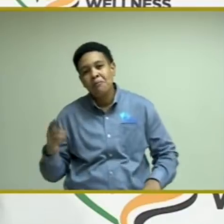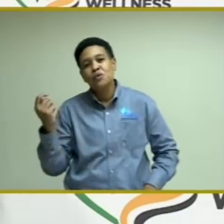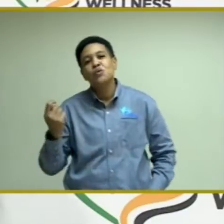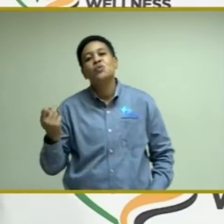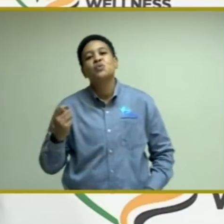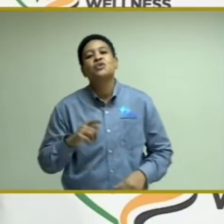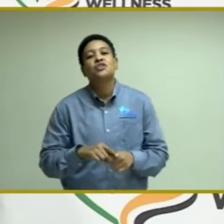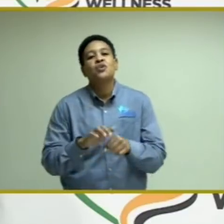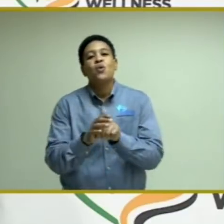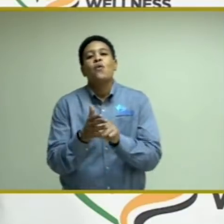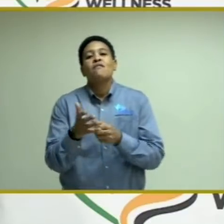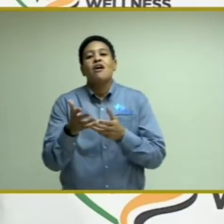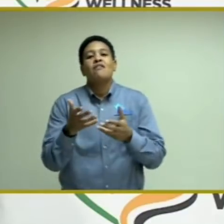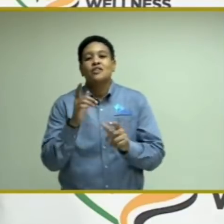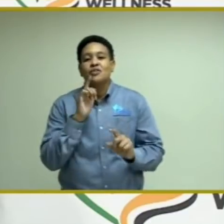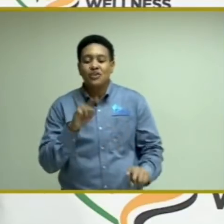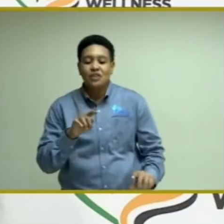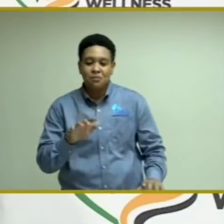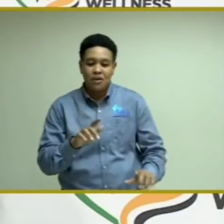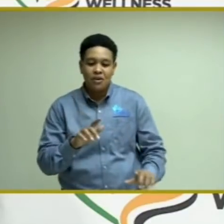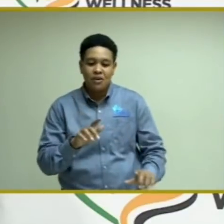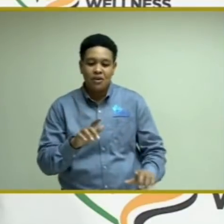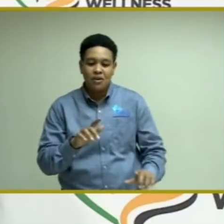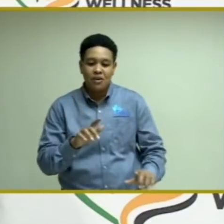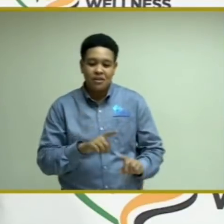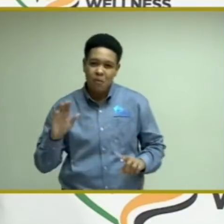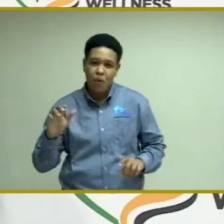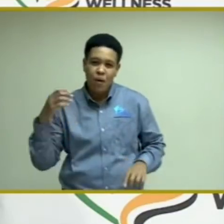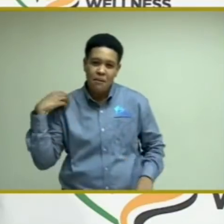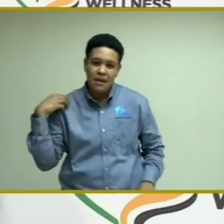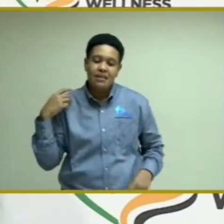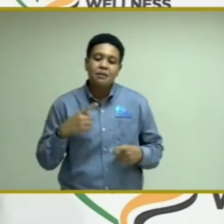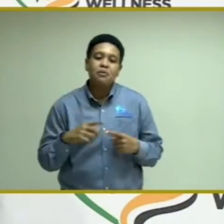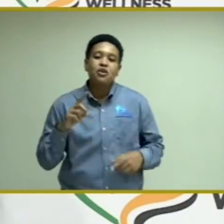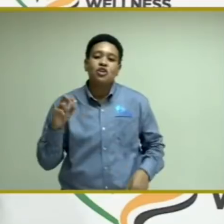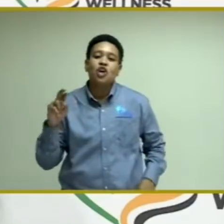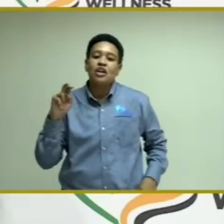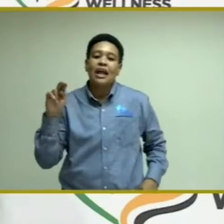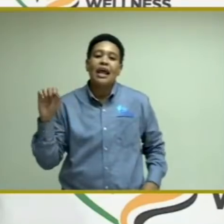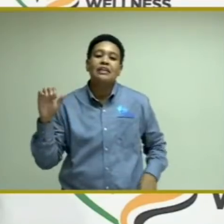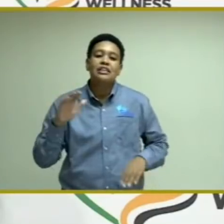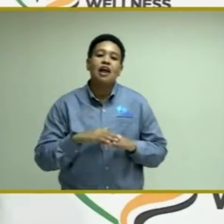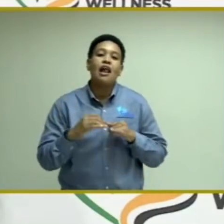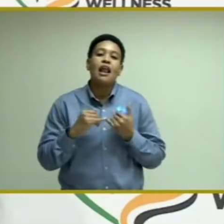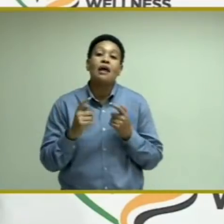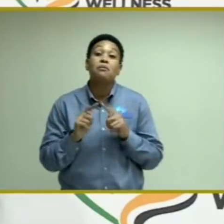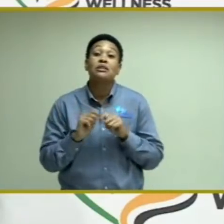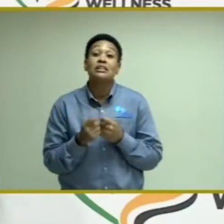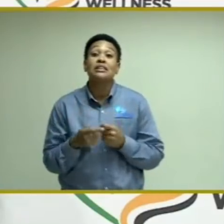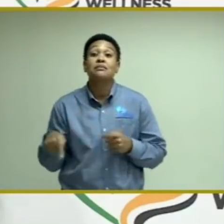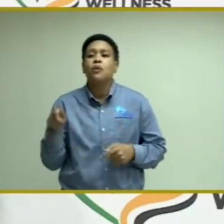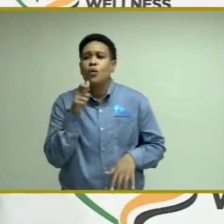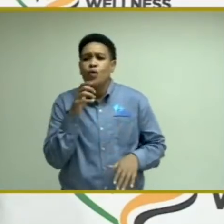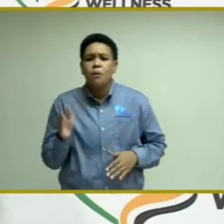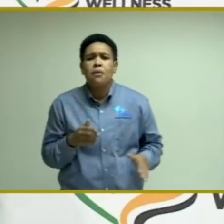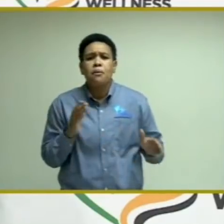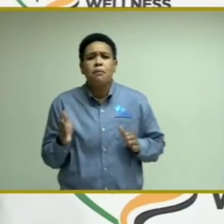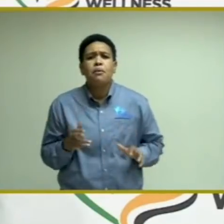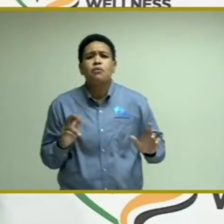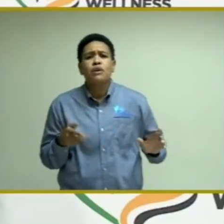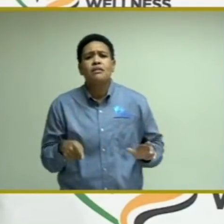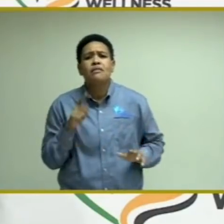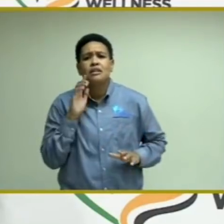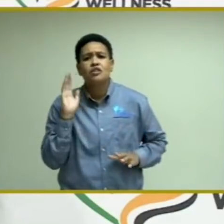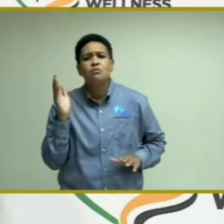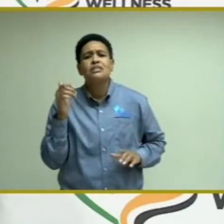around the COVID response. Thanks to the CMO, the PS, and of course Dr. Ennis online and the team who have prepared the